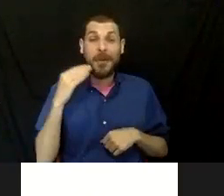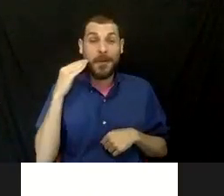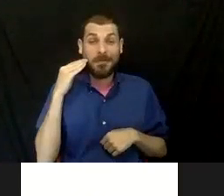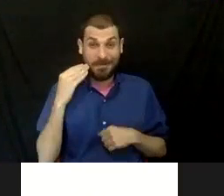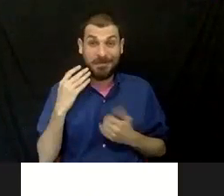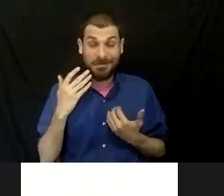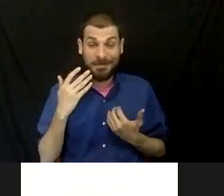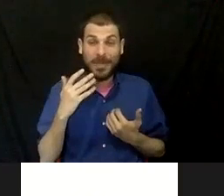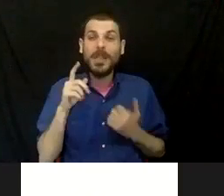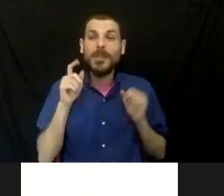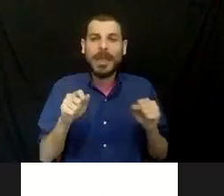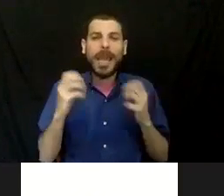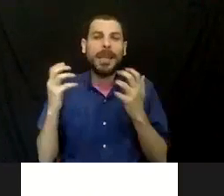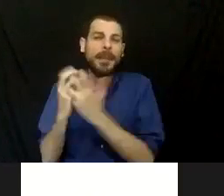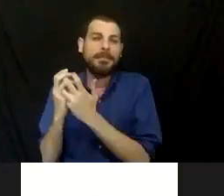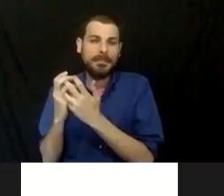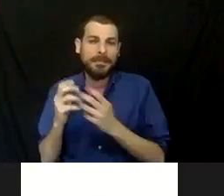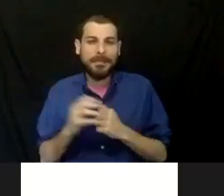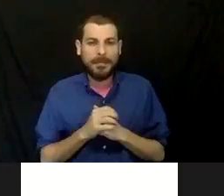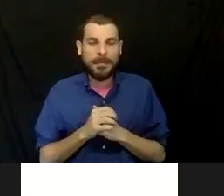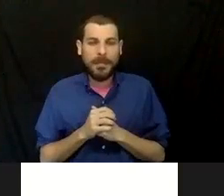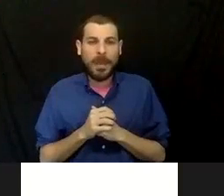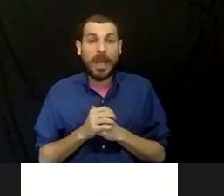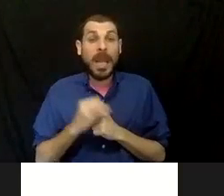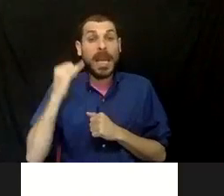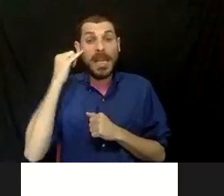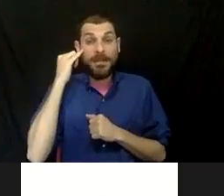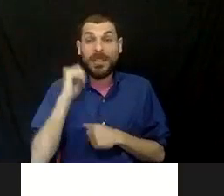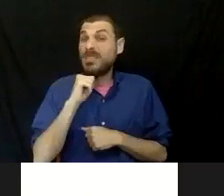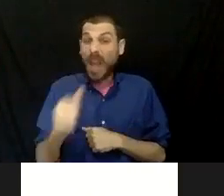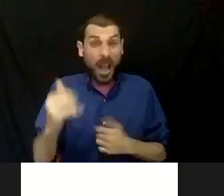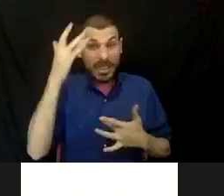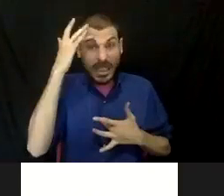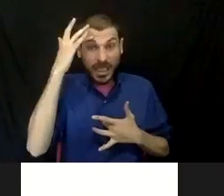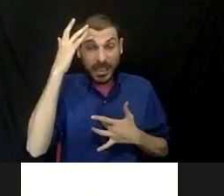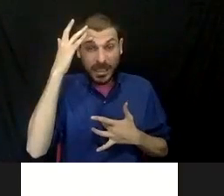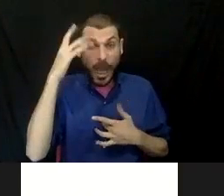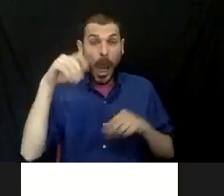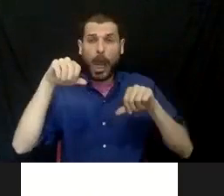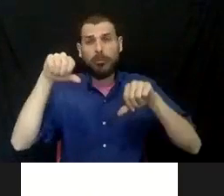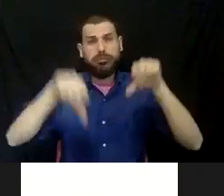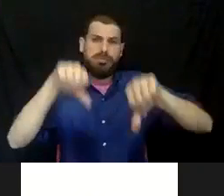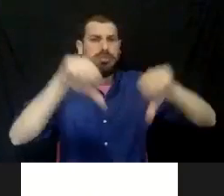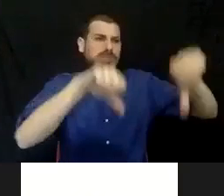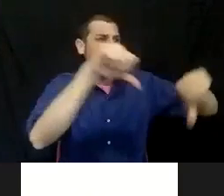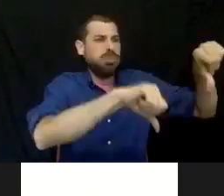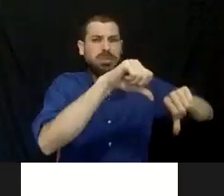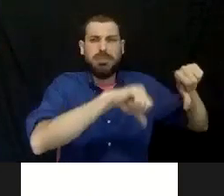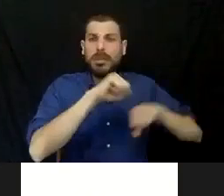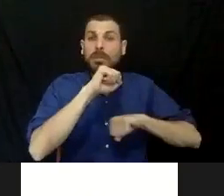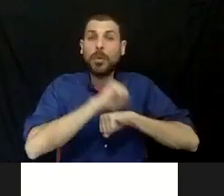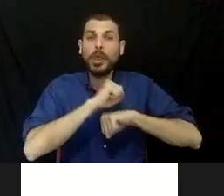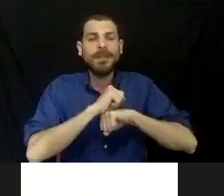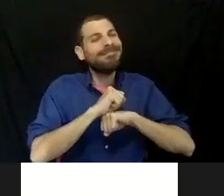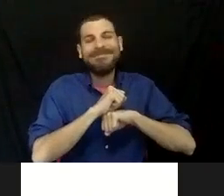and you haven't turned down work because you are sick and showing symptoms. So this is important because